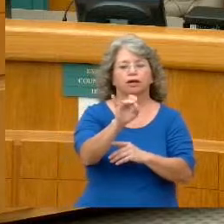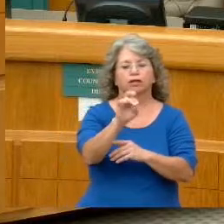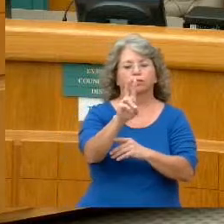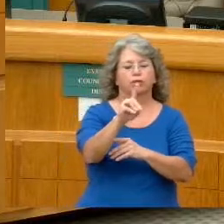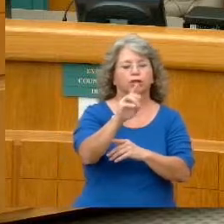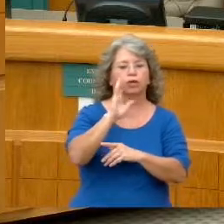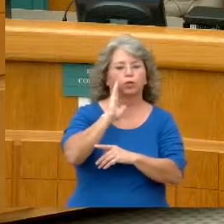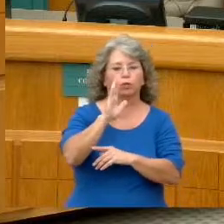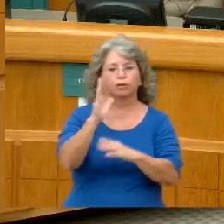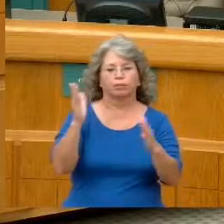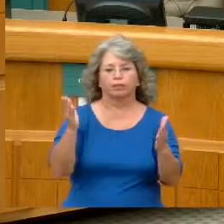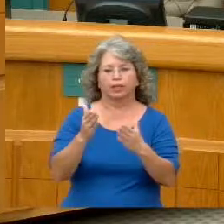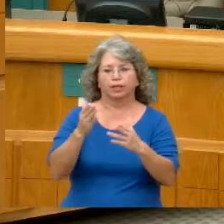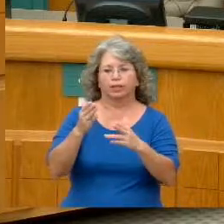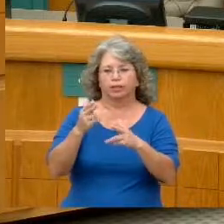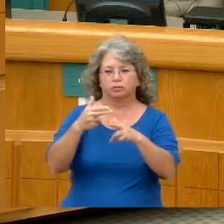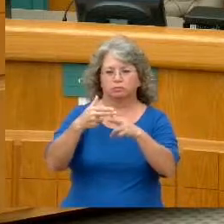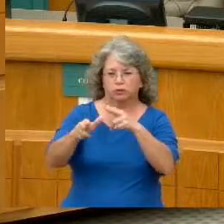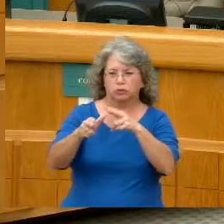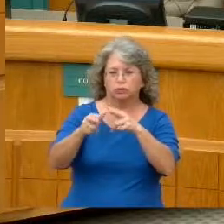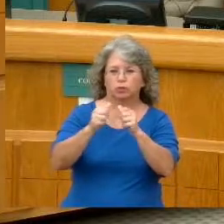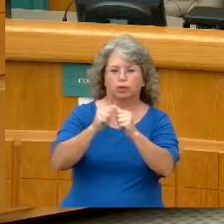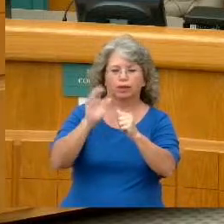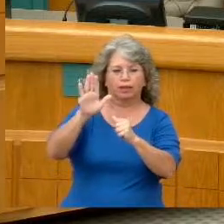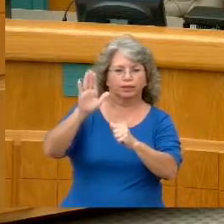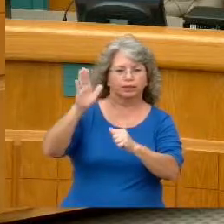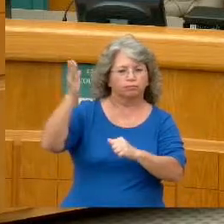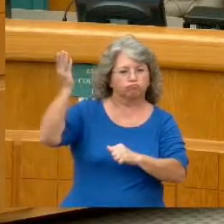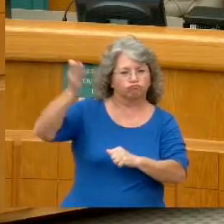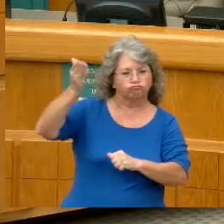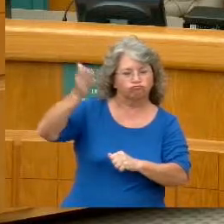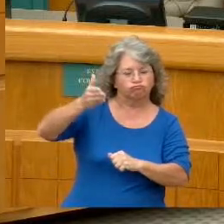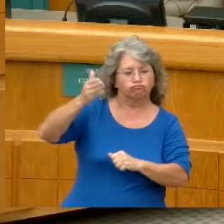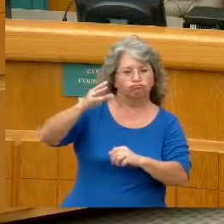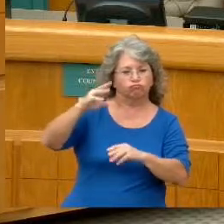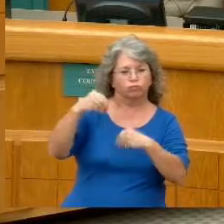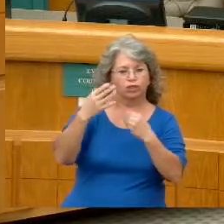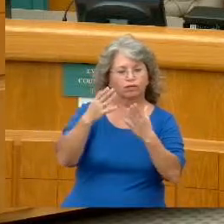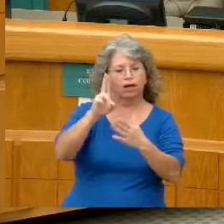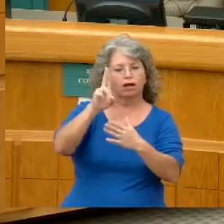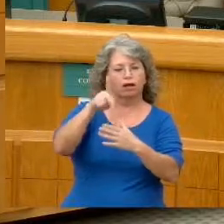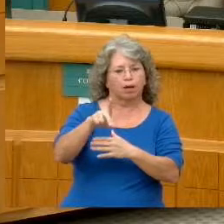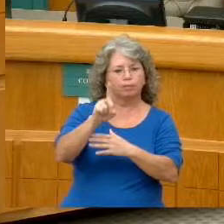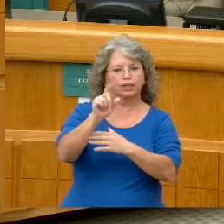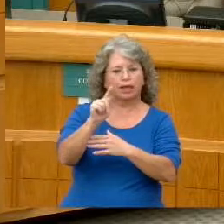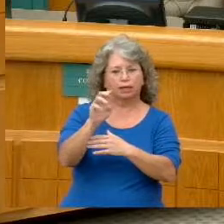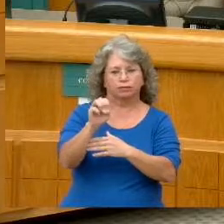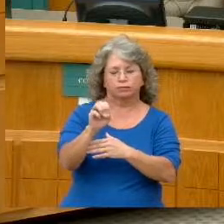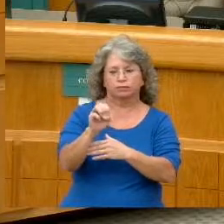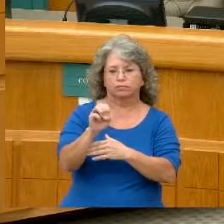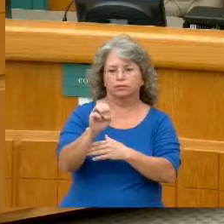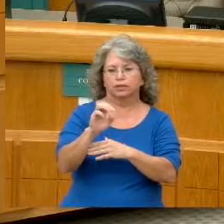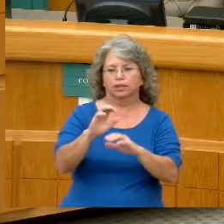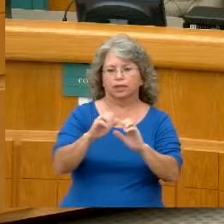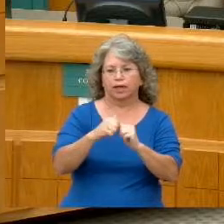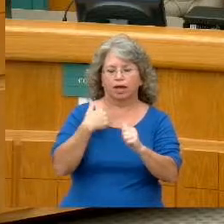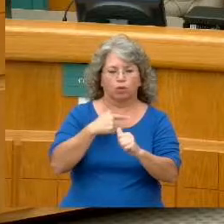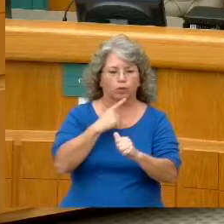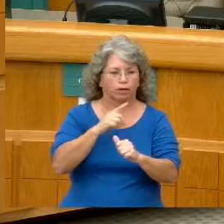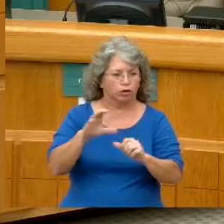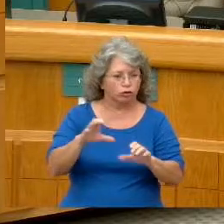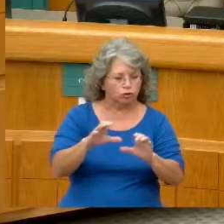Dr. Byrd will be here momentarily with his report to give us an update on how we're